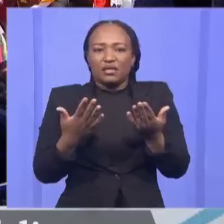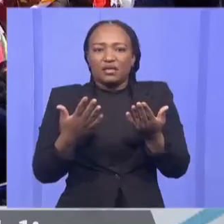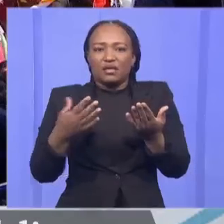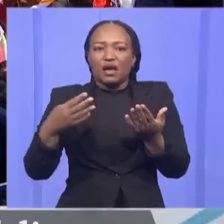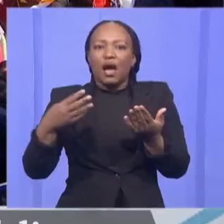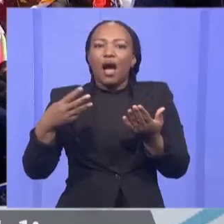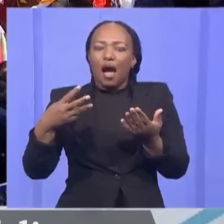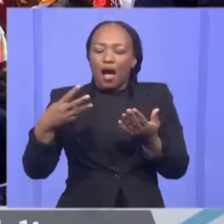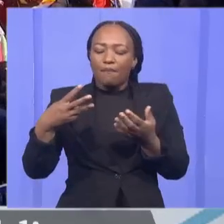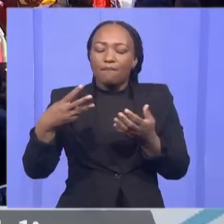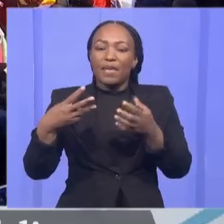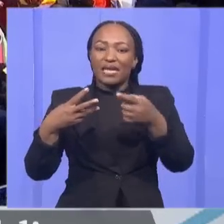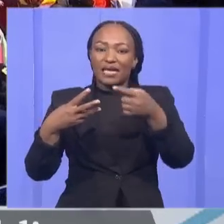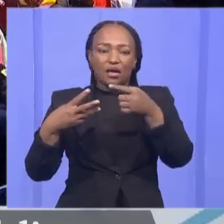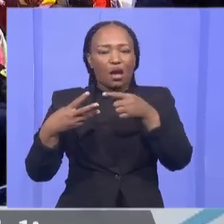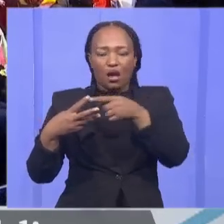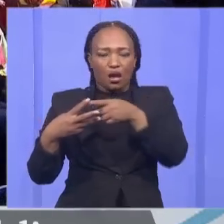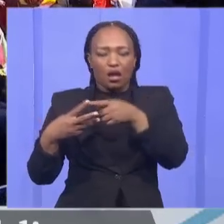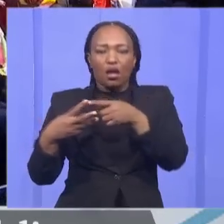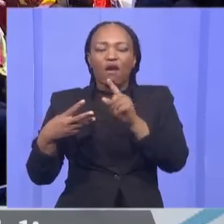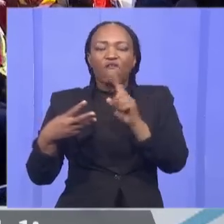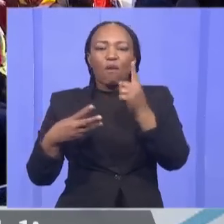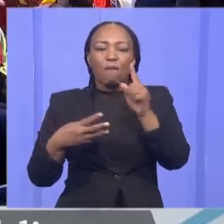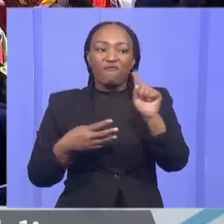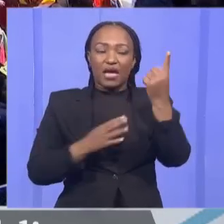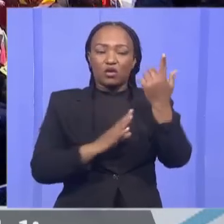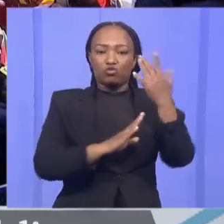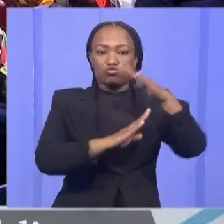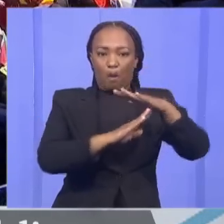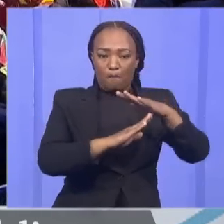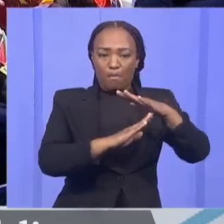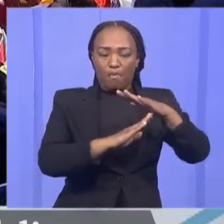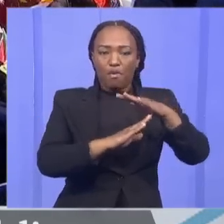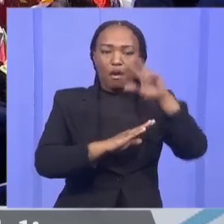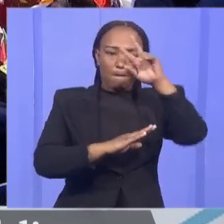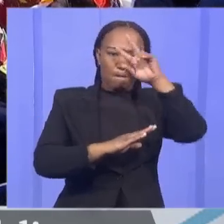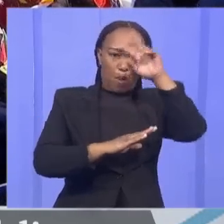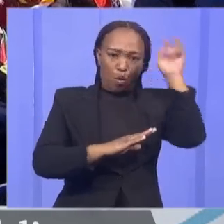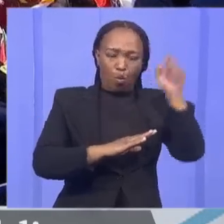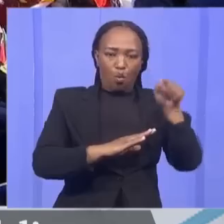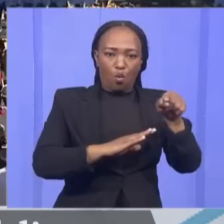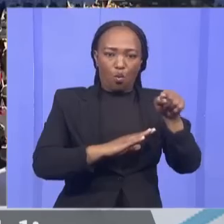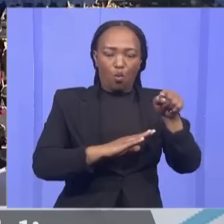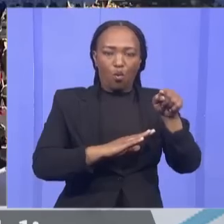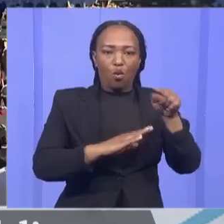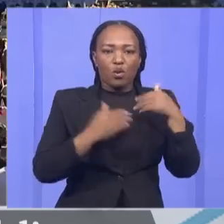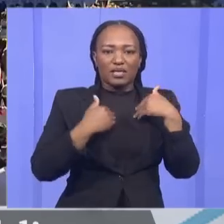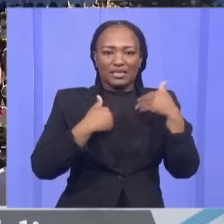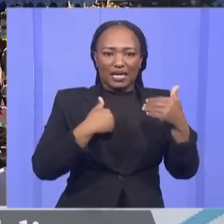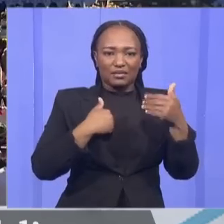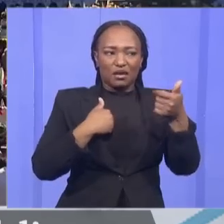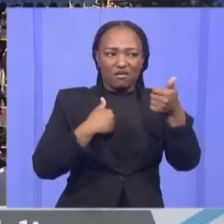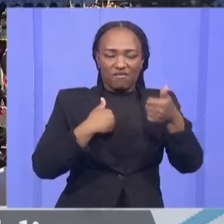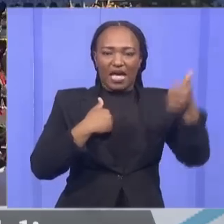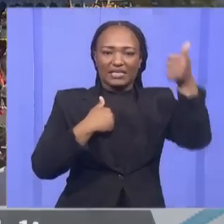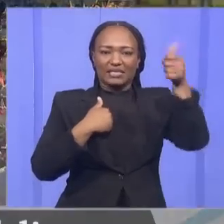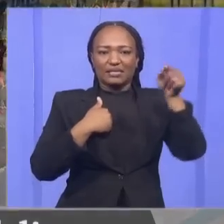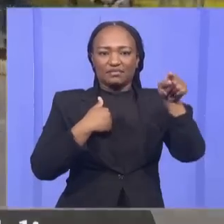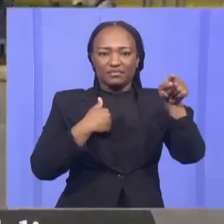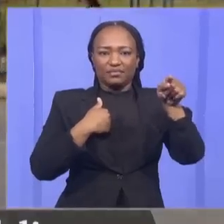going ranking. down the ranks. Exactly. Oh, we came from the most senior out front. we started with the most senior, which is